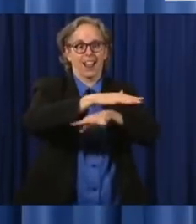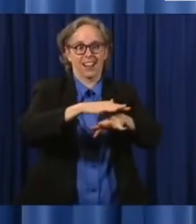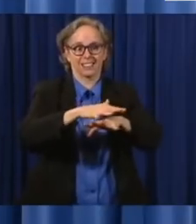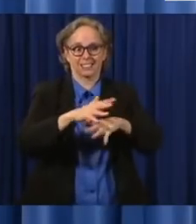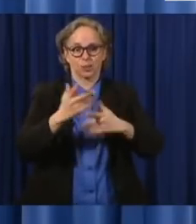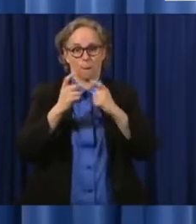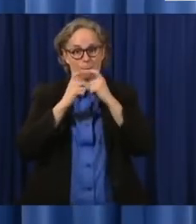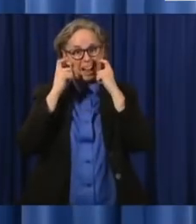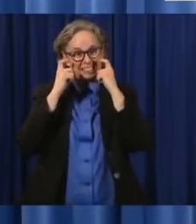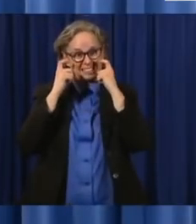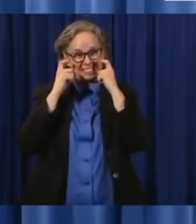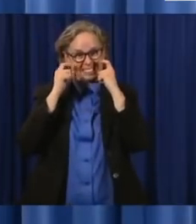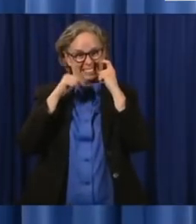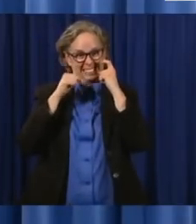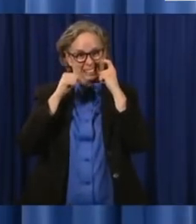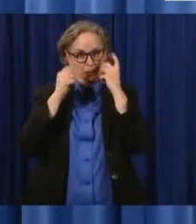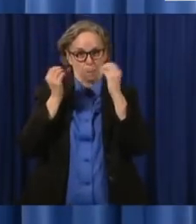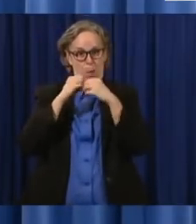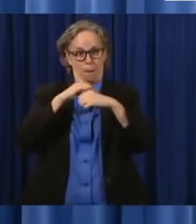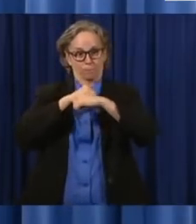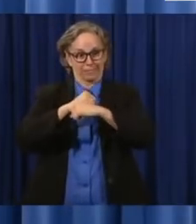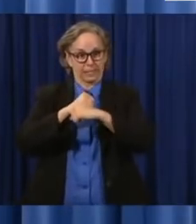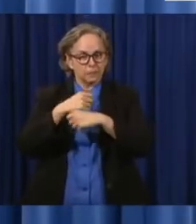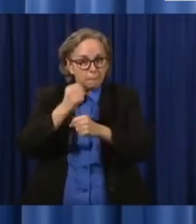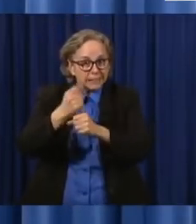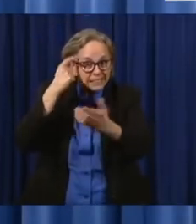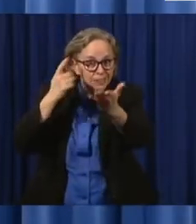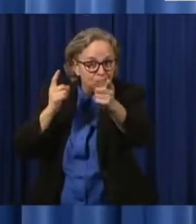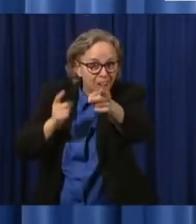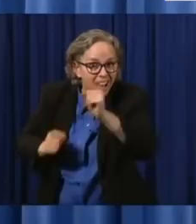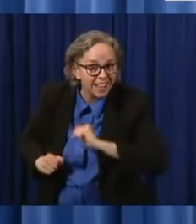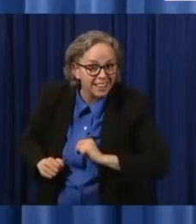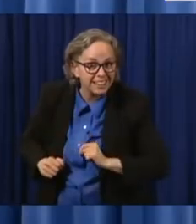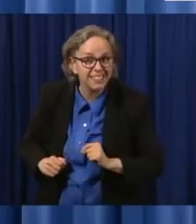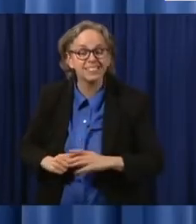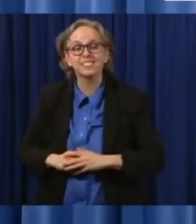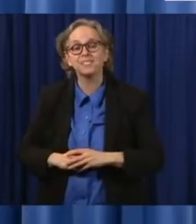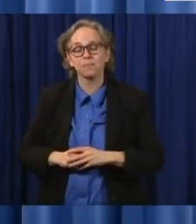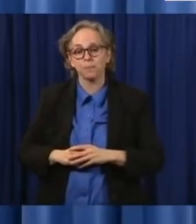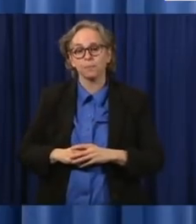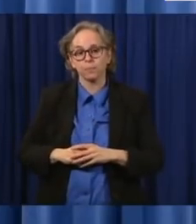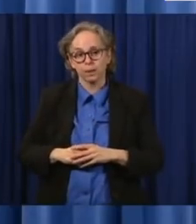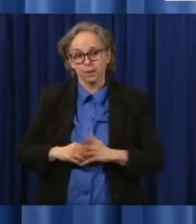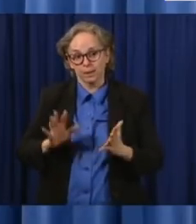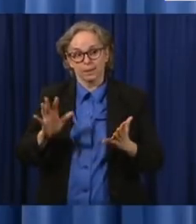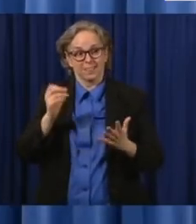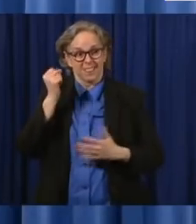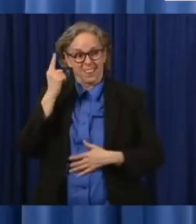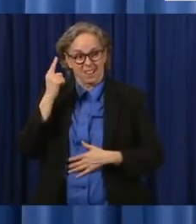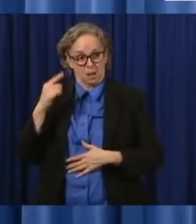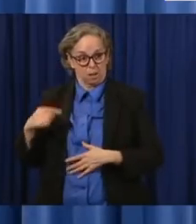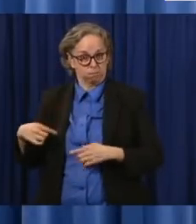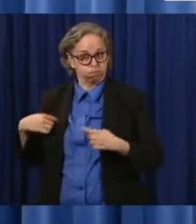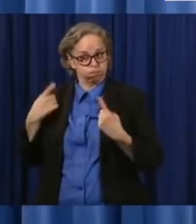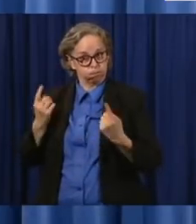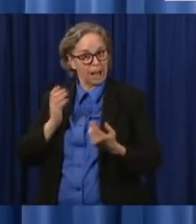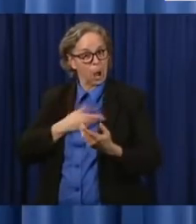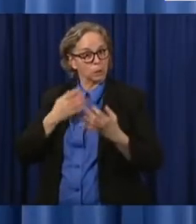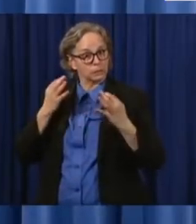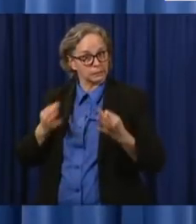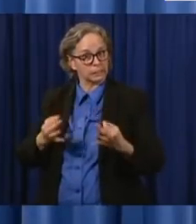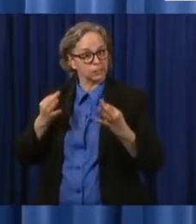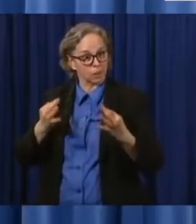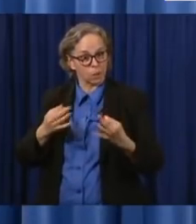protection makes sense. So most of what, Laura, most of what I talked about today is